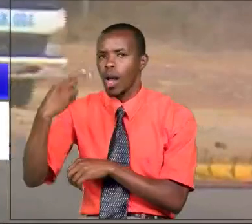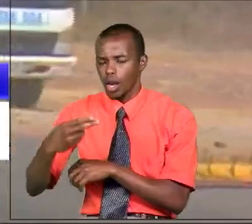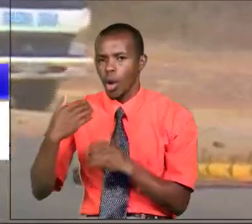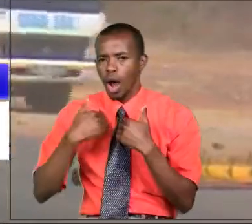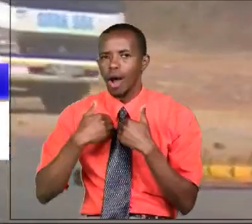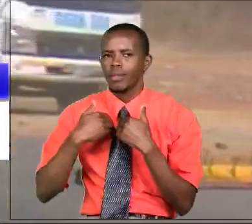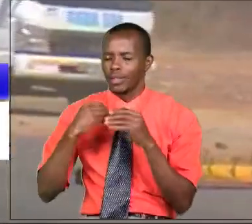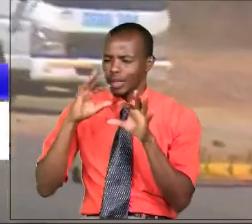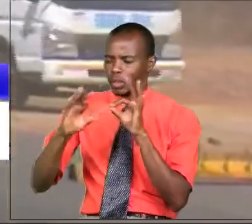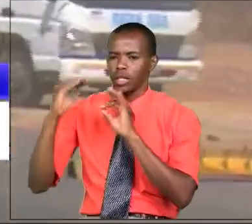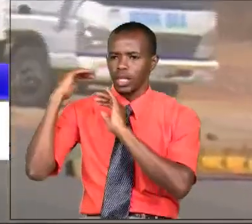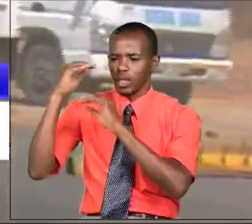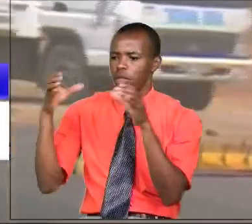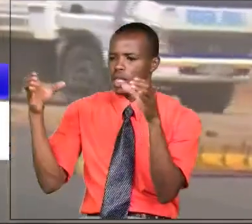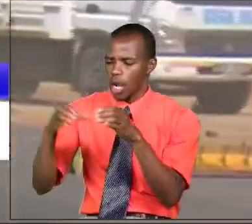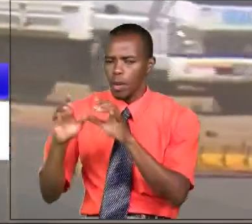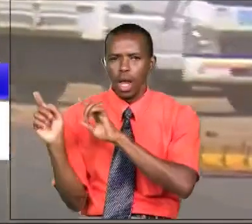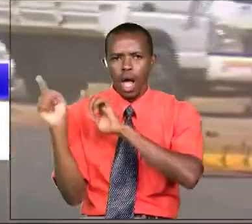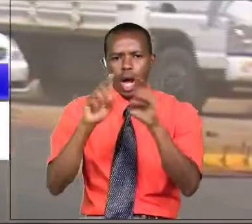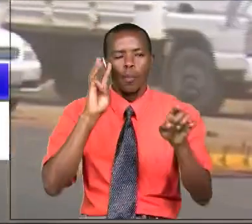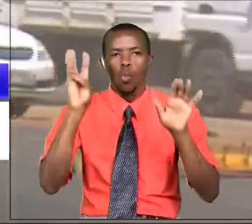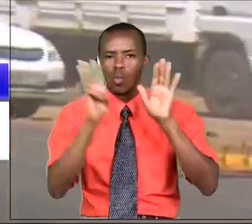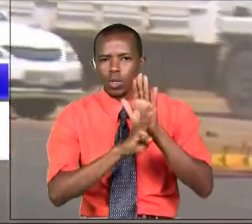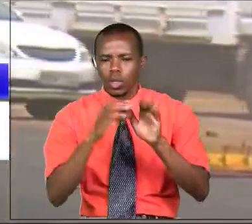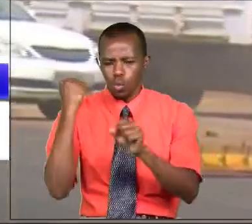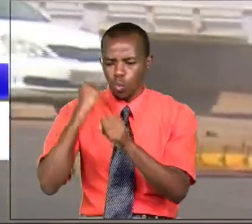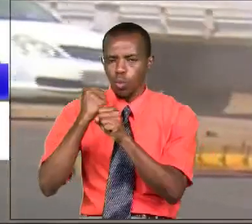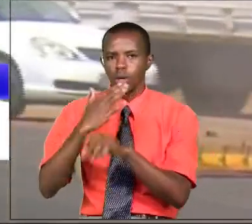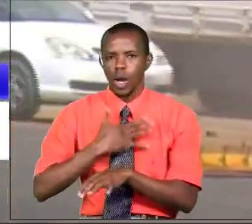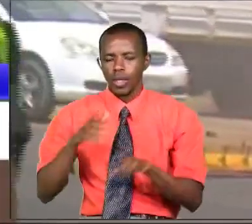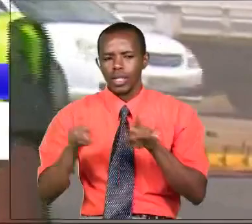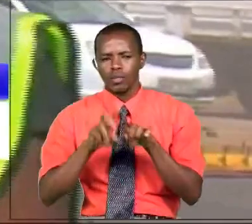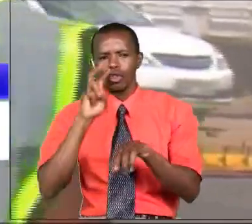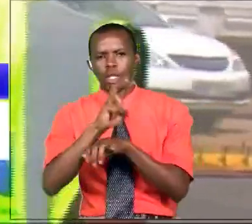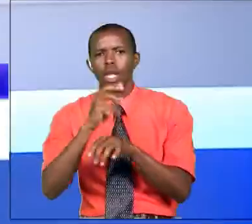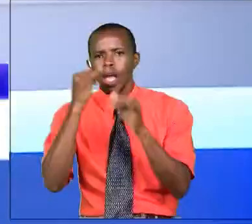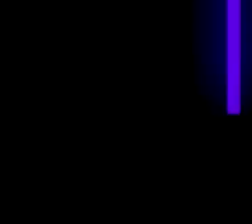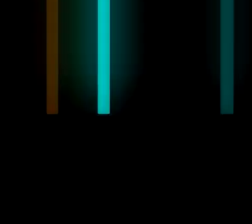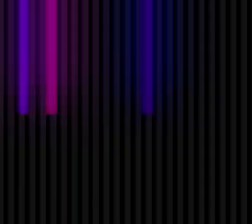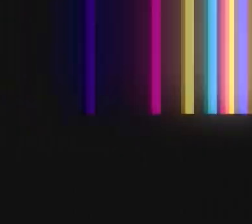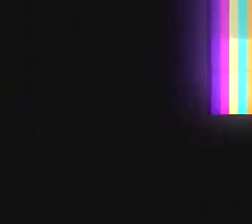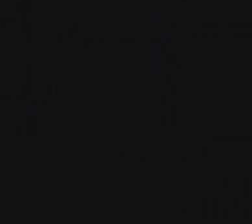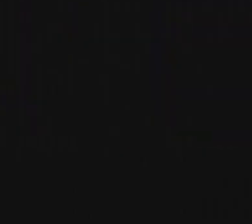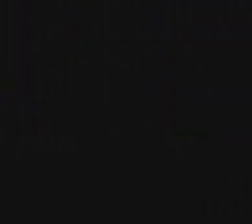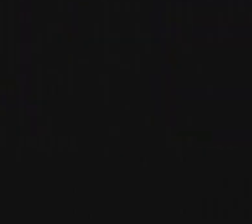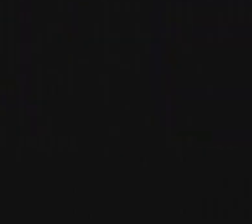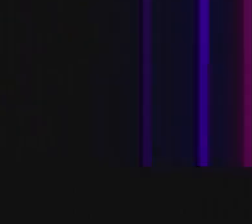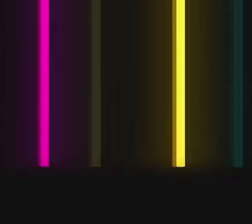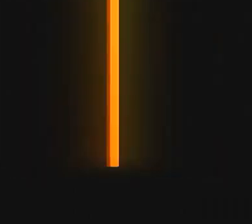speed limiter companies here. They are here to witness what you are doing and to also check whether their gadgets are working well.